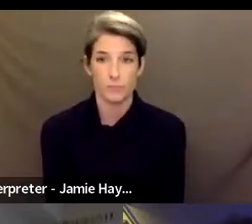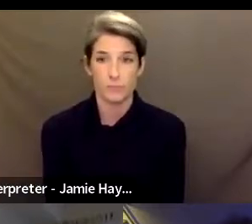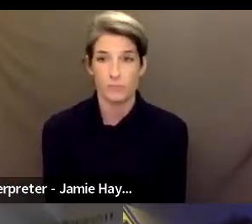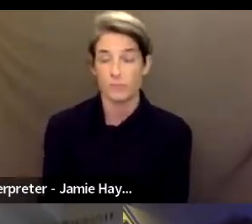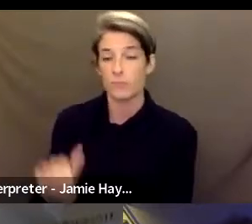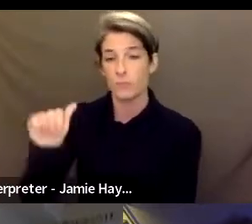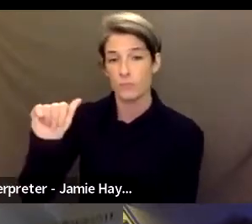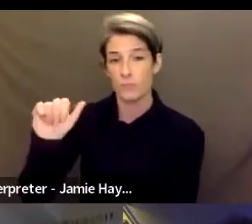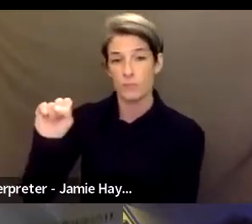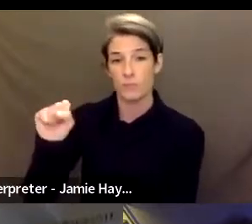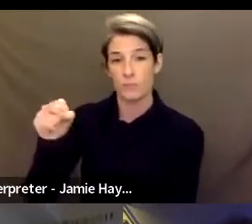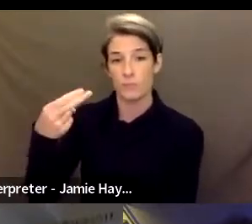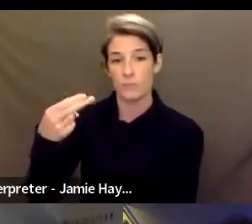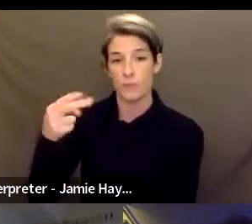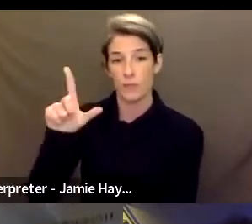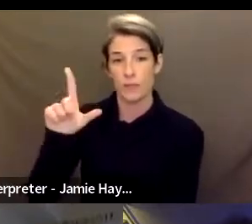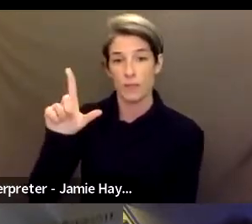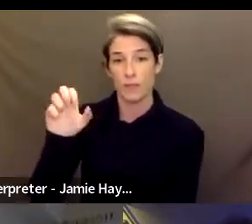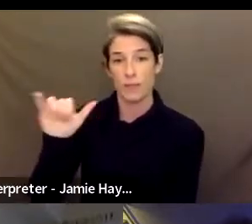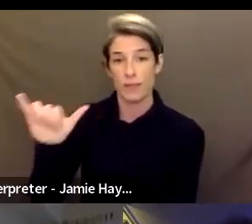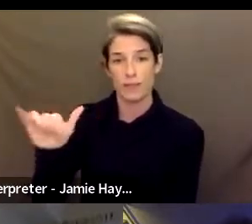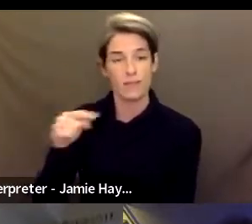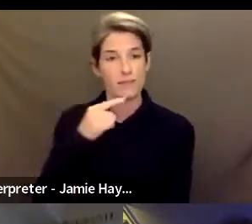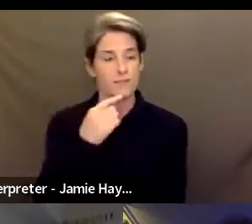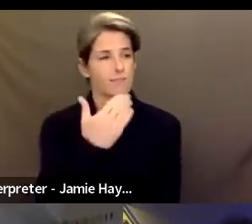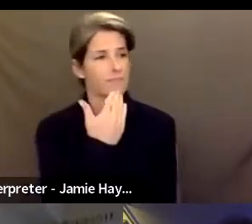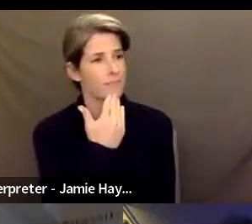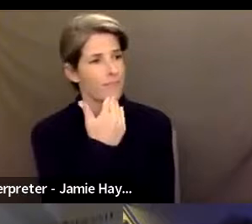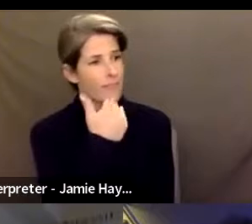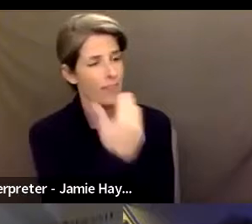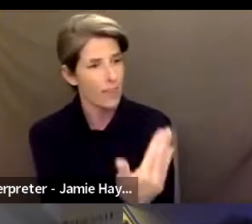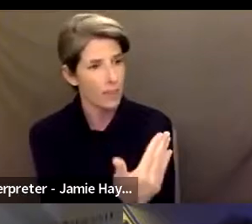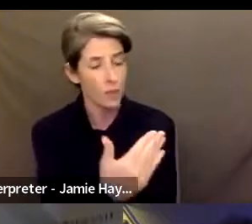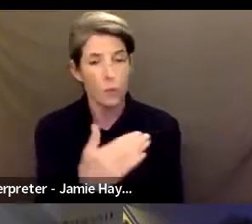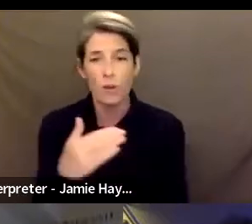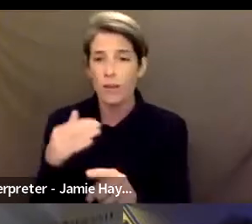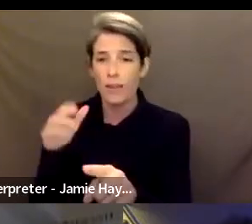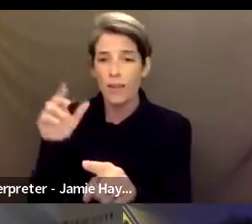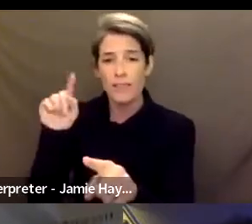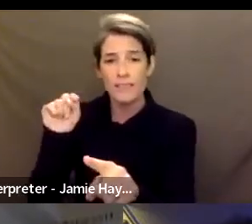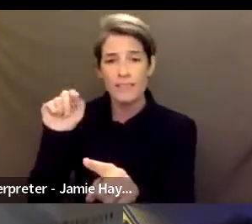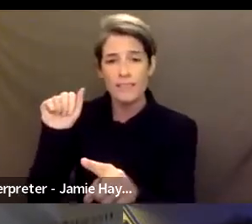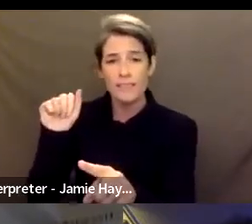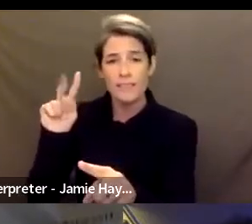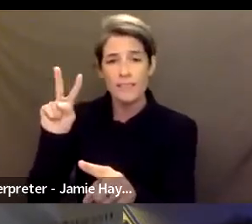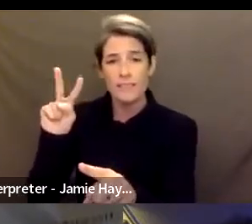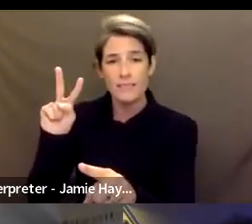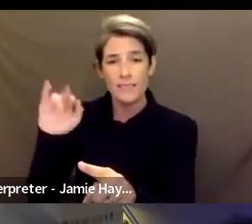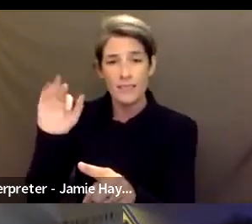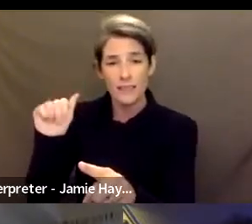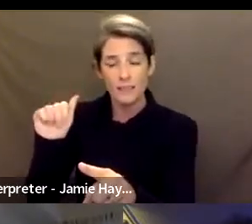Thank you. And I know, Tavia, you do